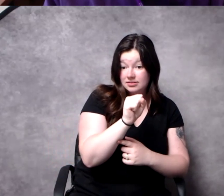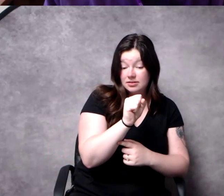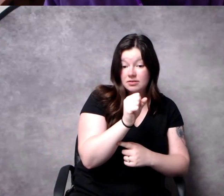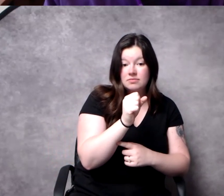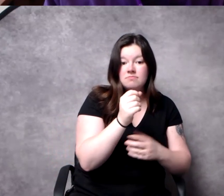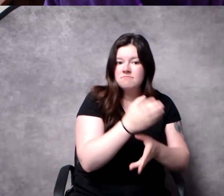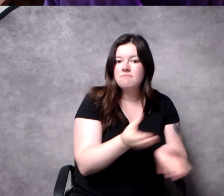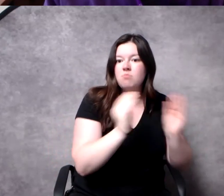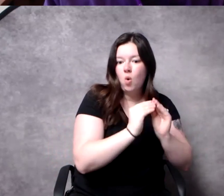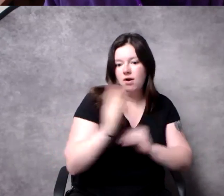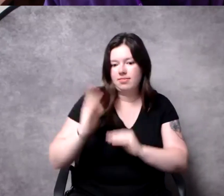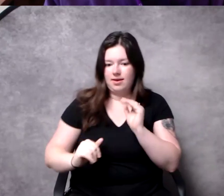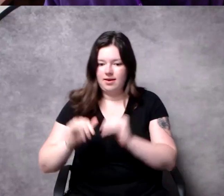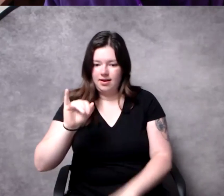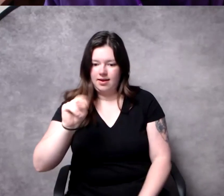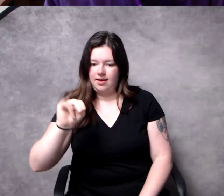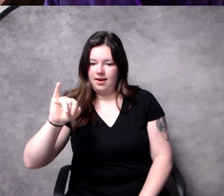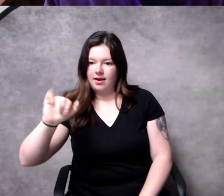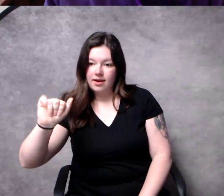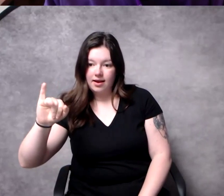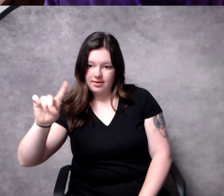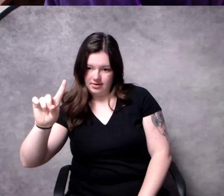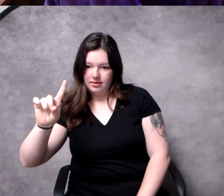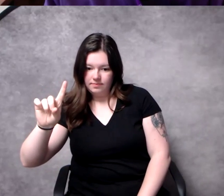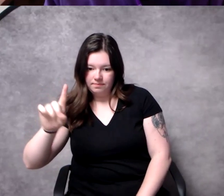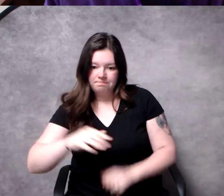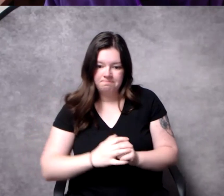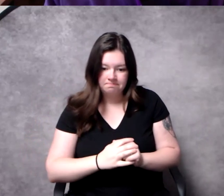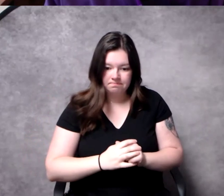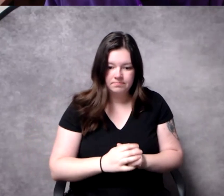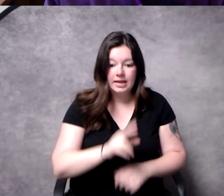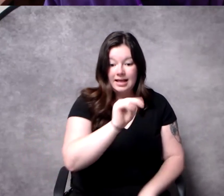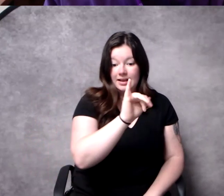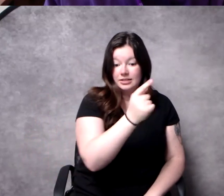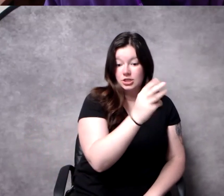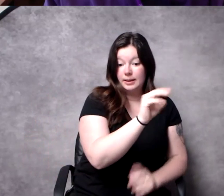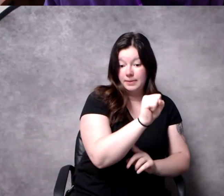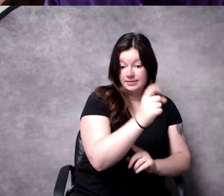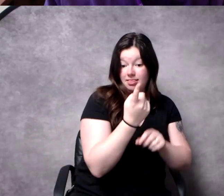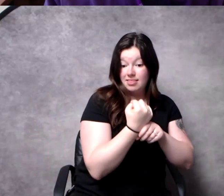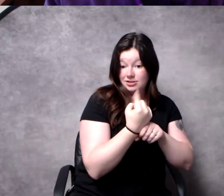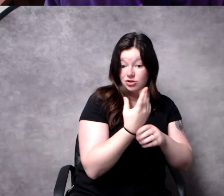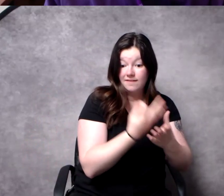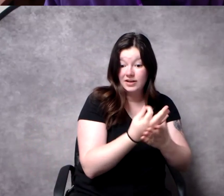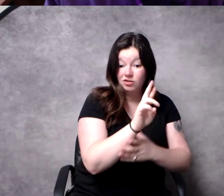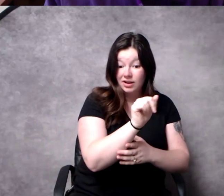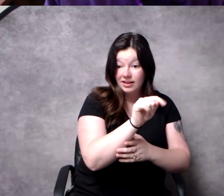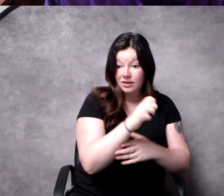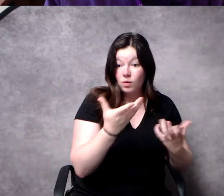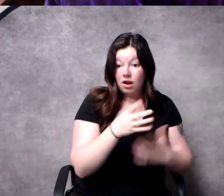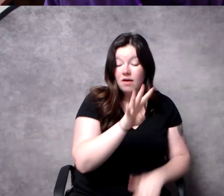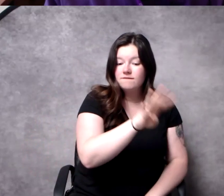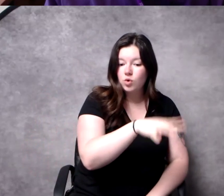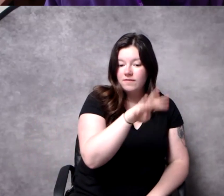And I can say for NIGMS last year, the funding rates for the SURE grant was 44%. And for